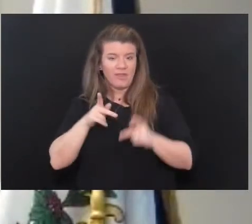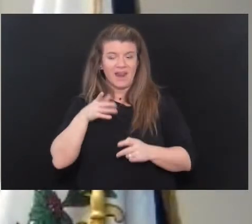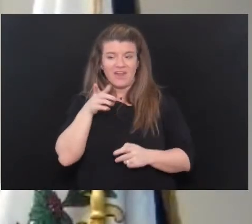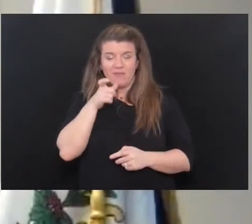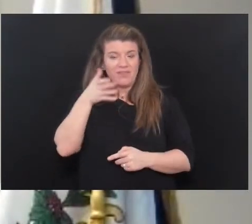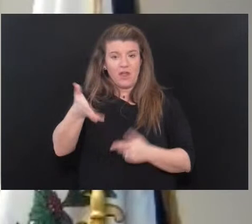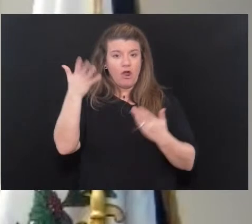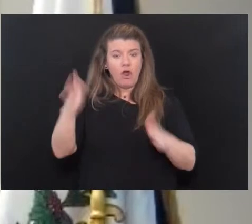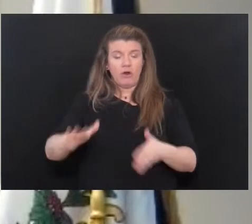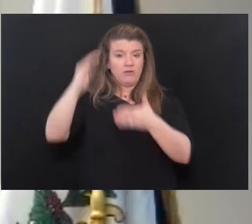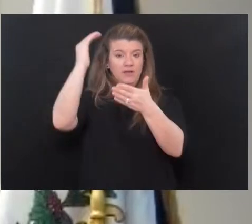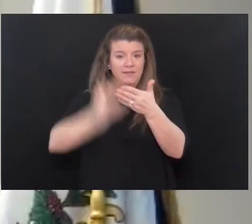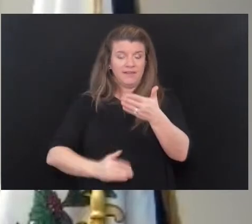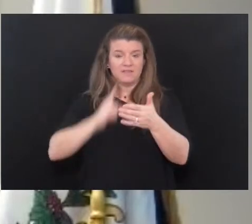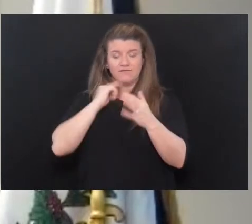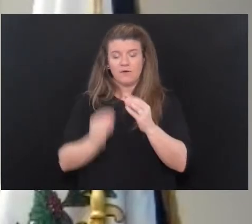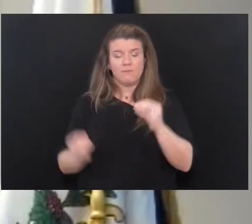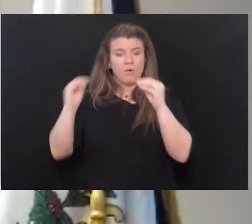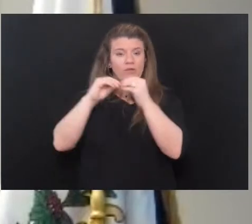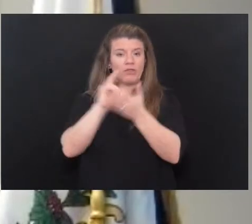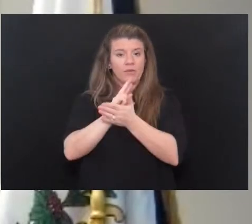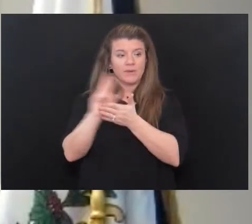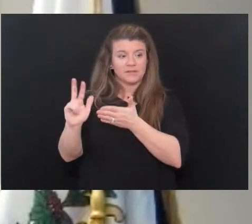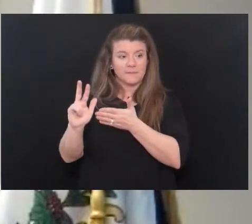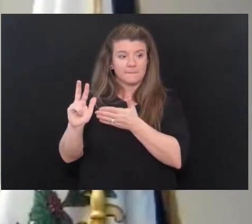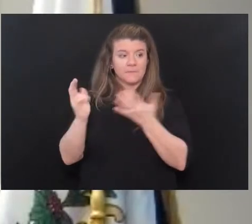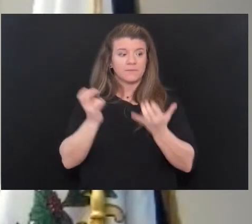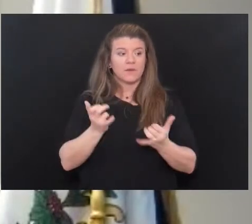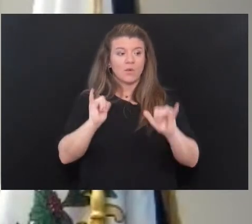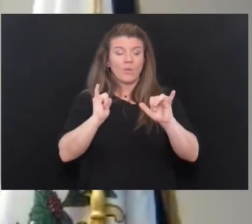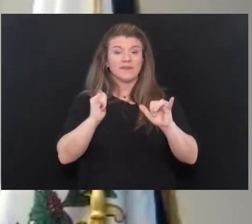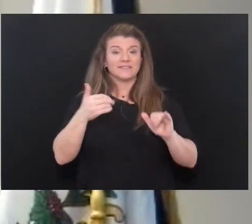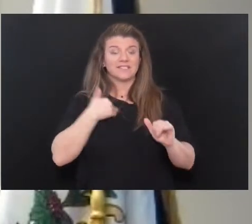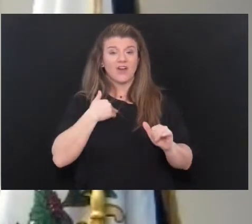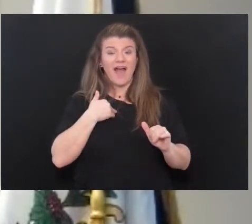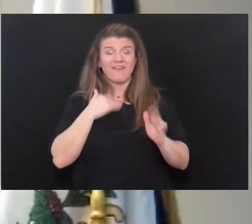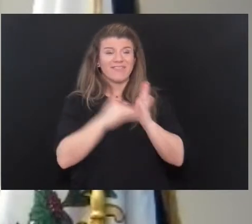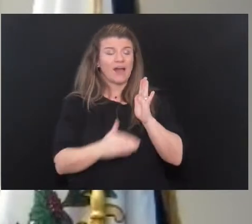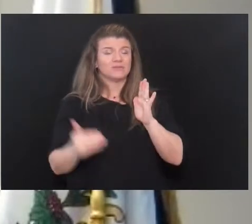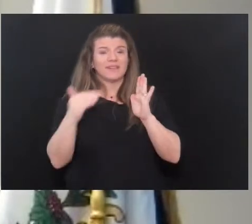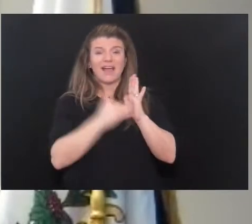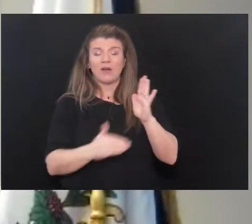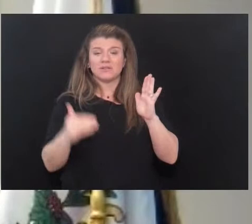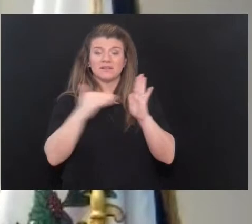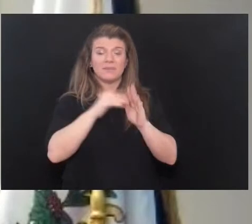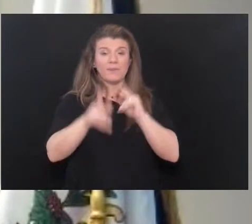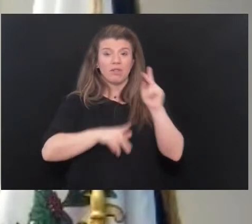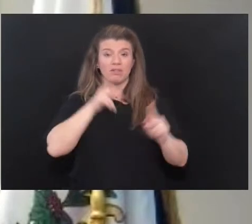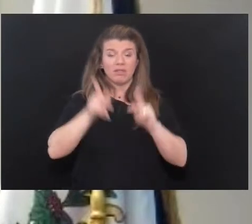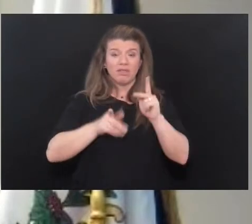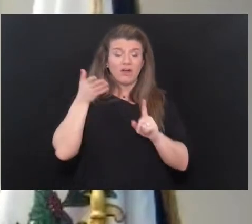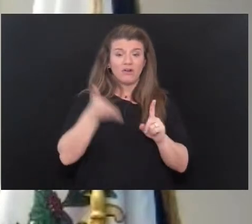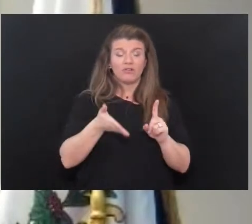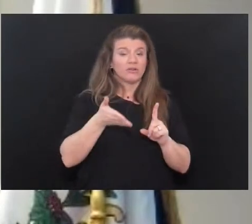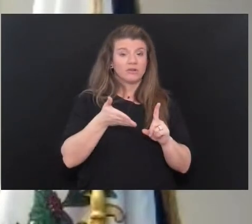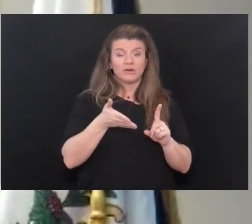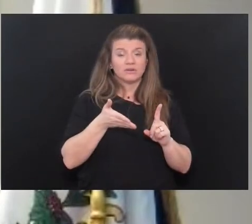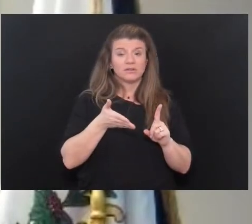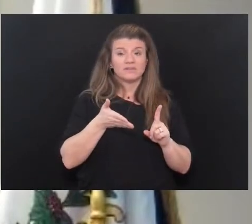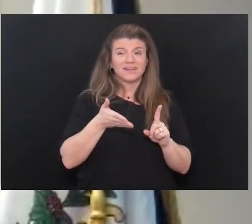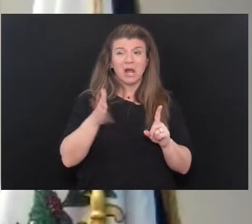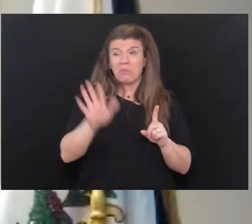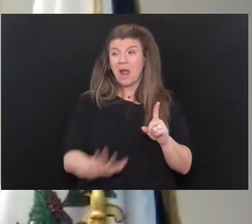on the list for more than 3 weeks. We still have thousands of individuals in there,